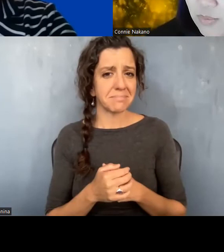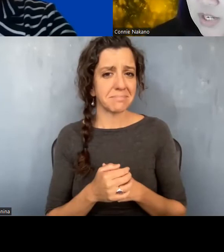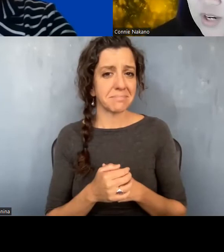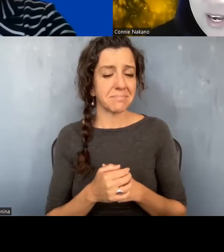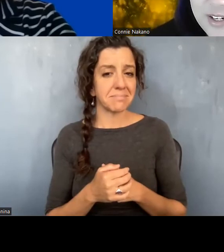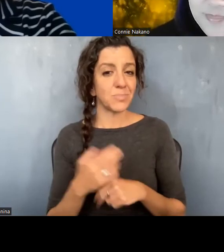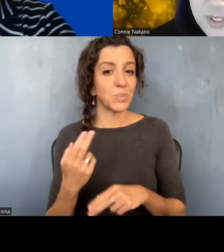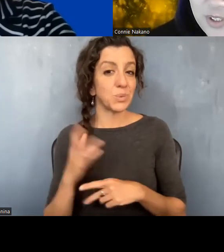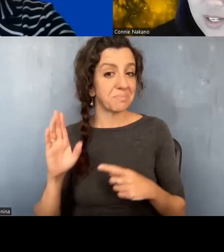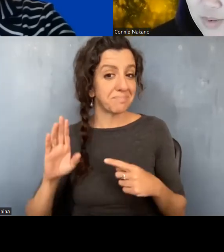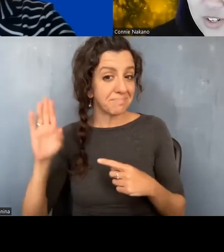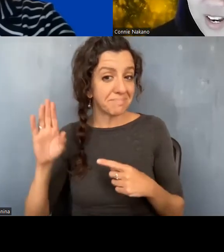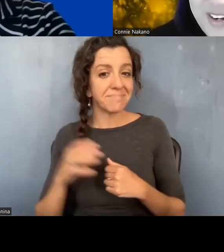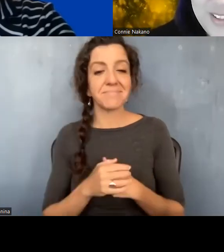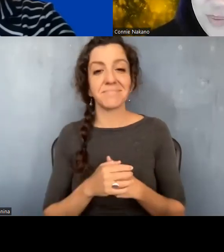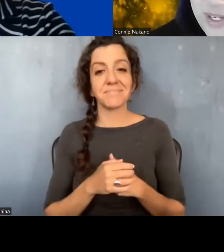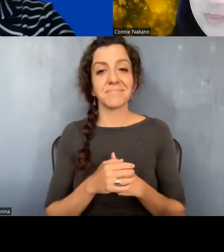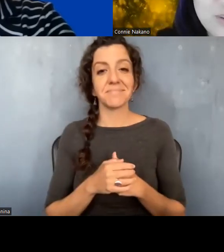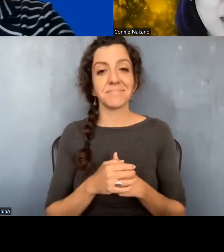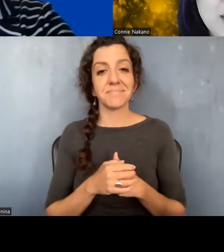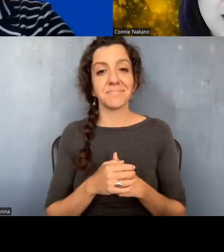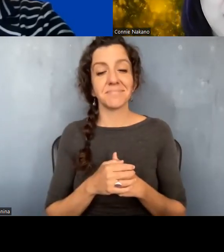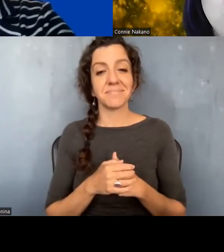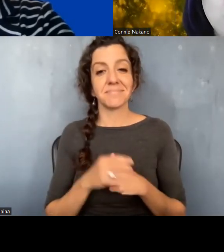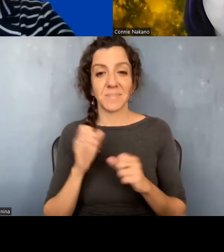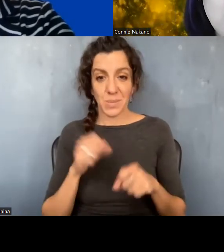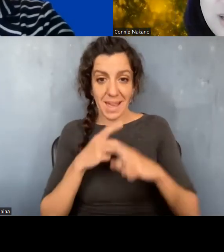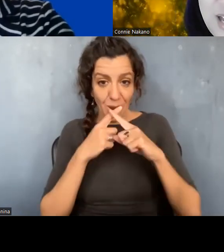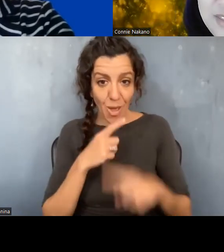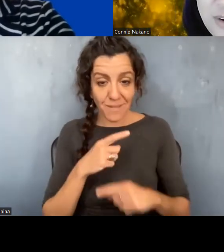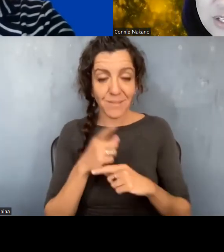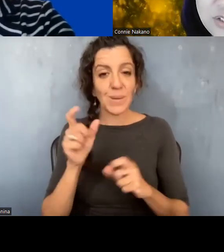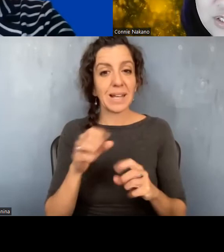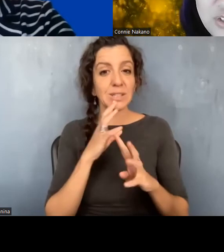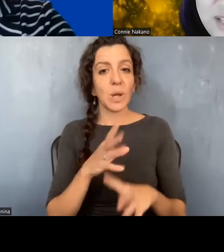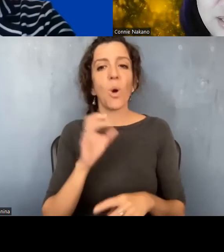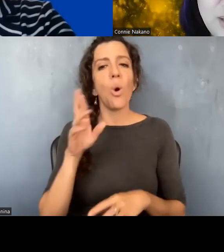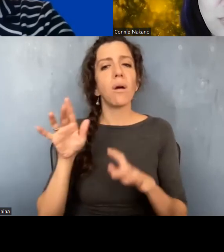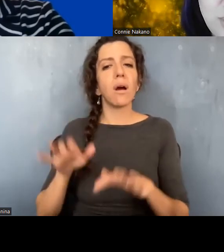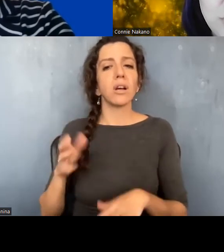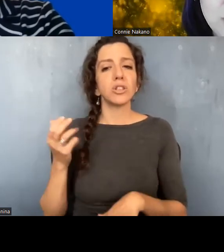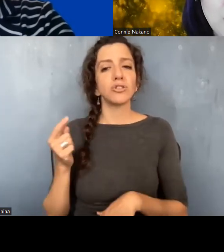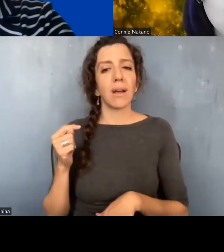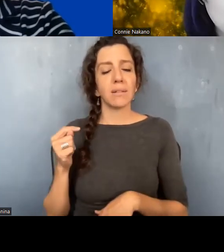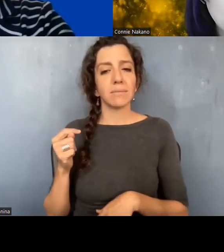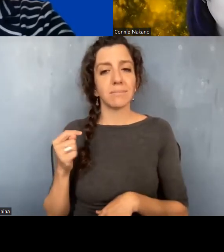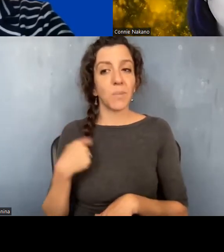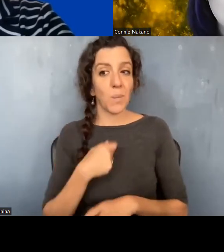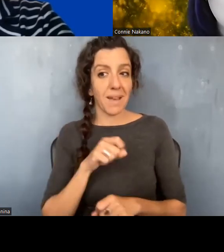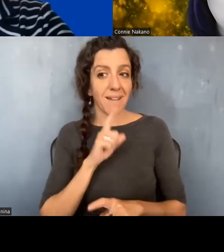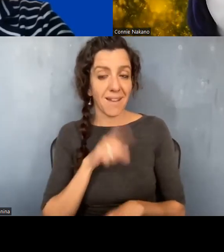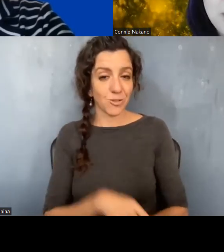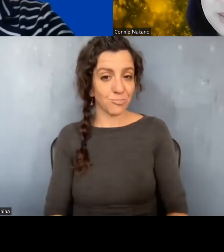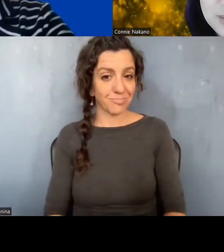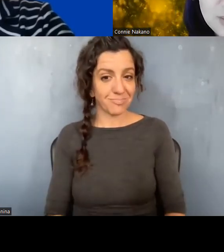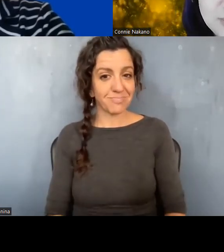punch the raise your hand icon or click on the raise your hand icon and we'll unmute your line, or feel free to add that question to the chat and we will answer it. So we'll give it